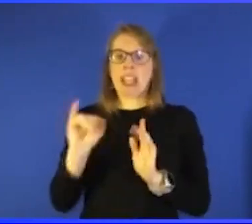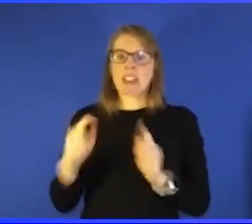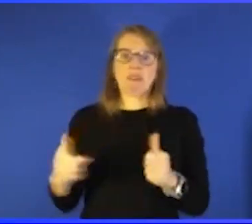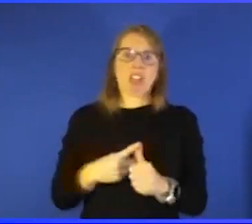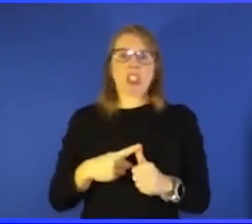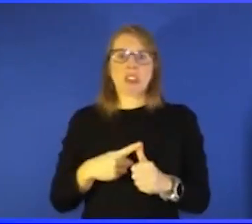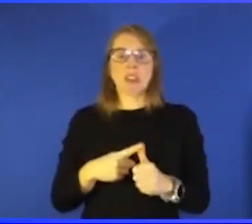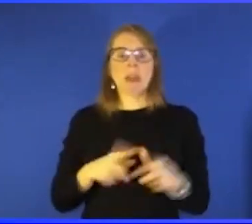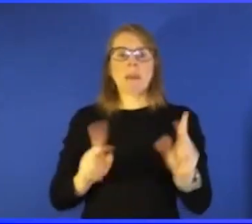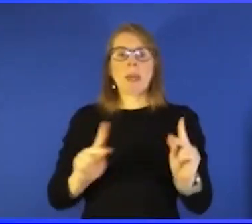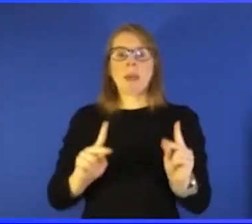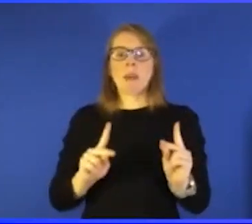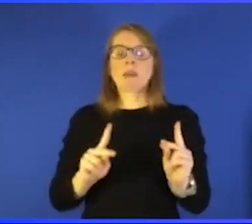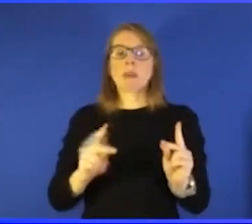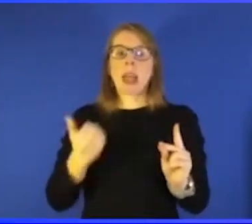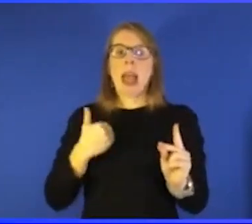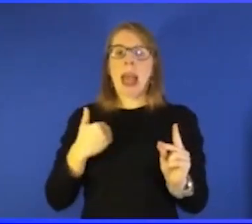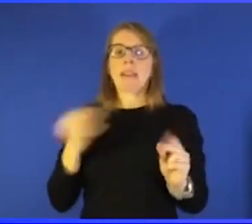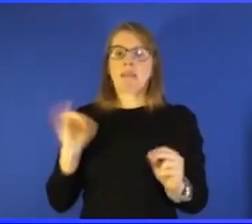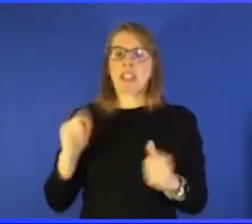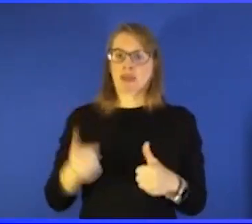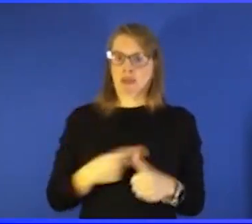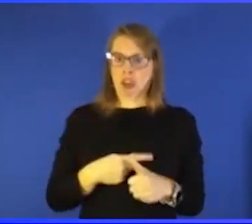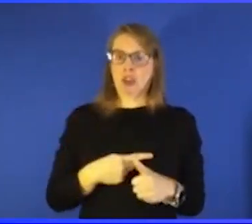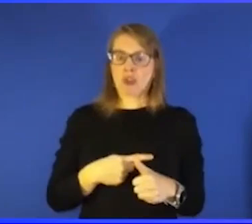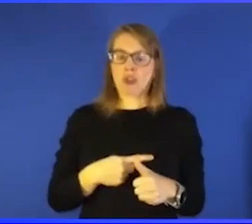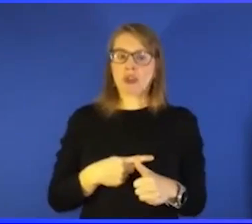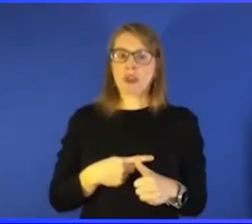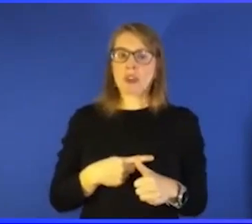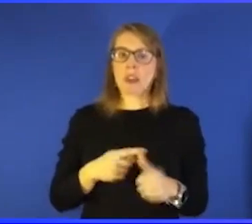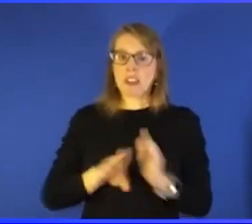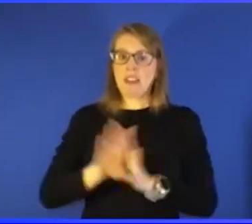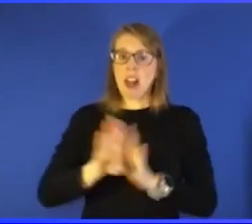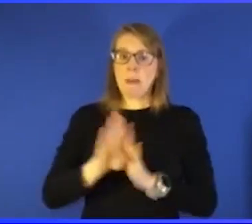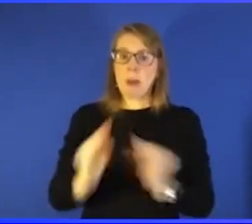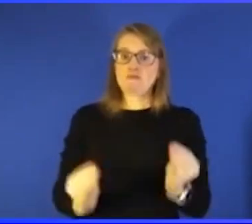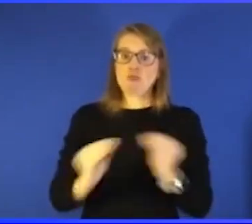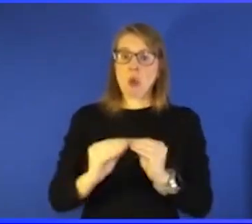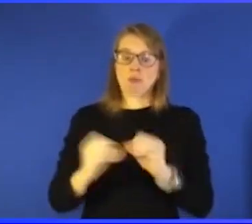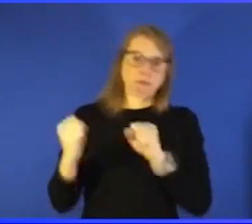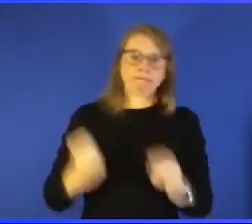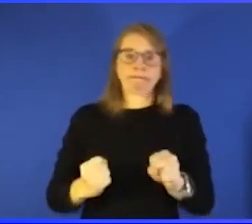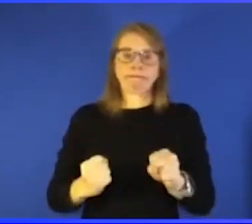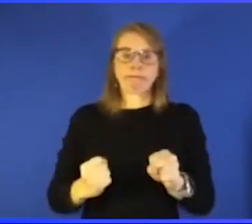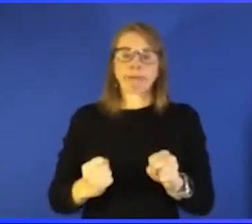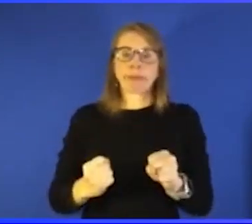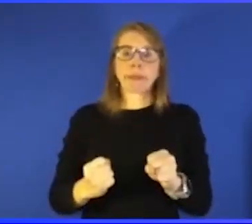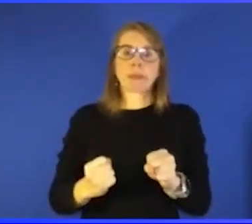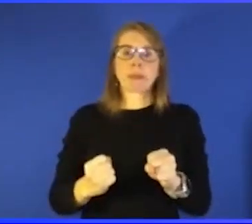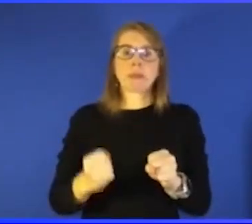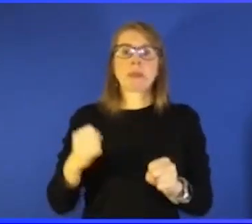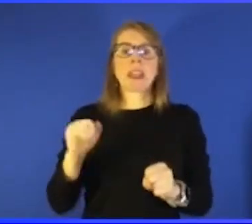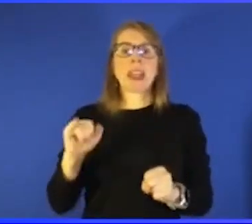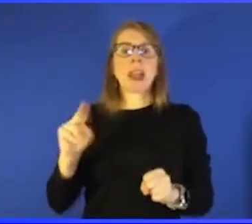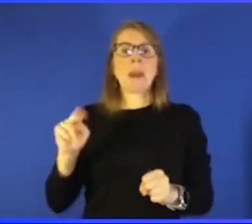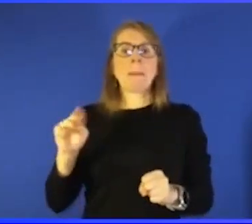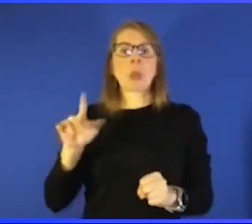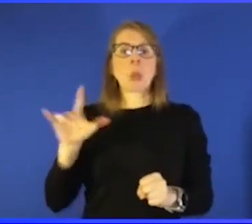had infection do develop a more robust or hybrid immunity. And